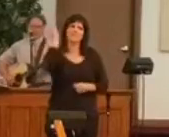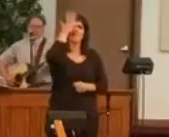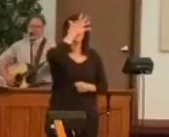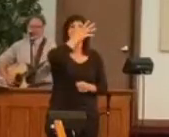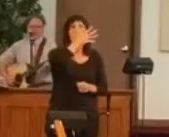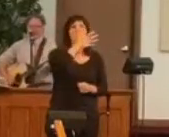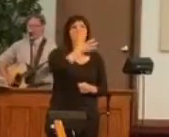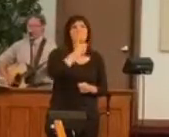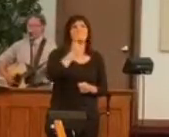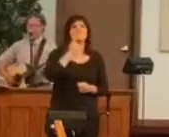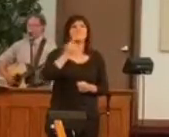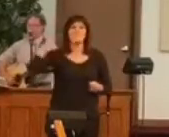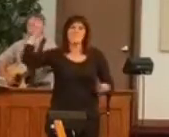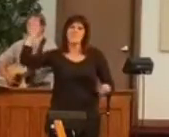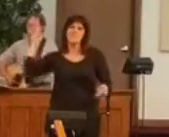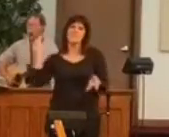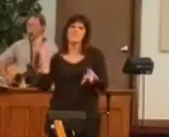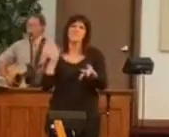altogether lovely,